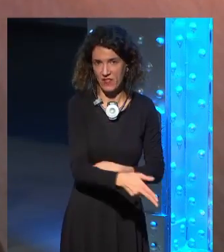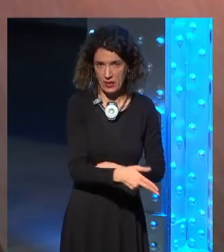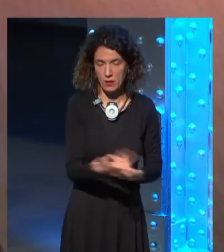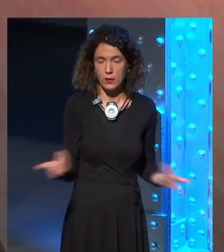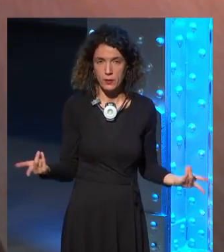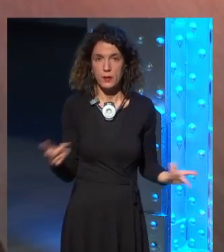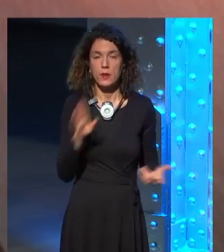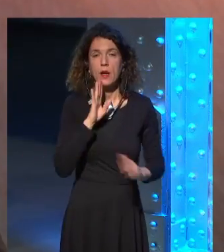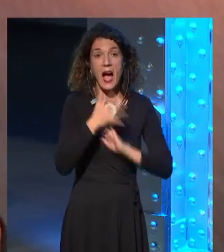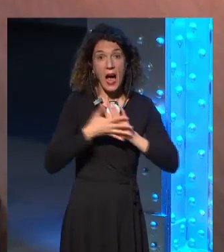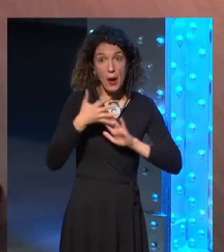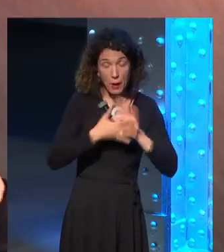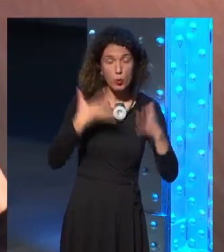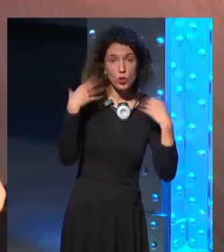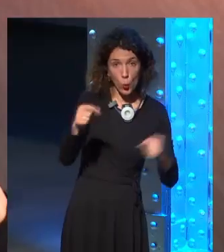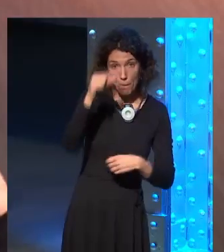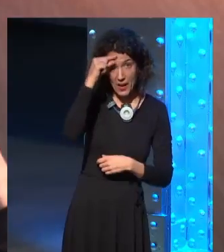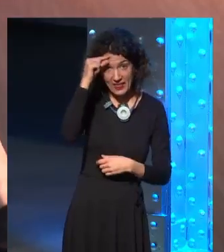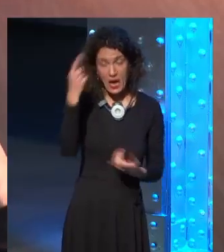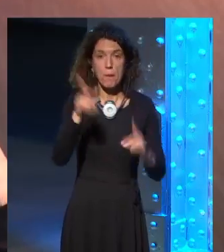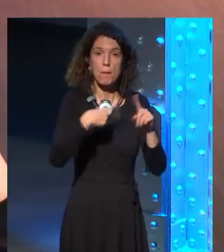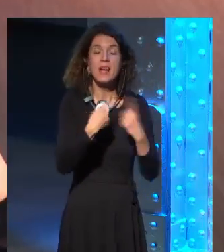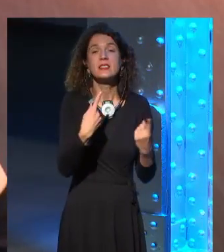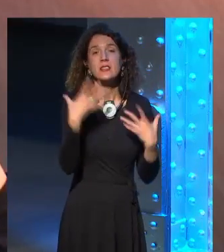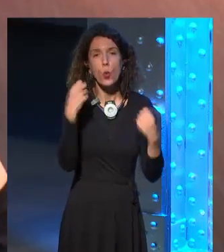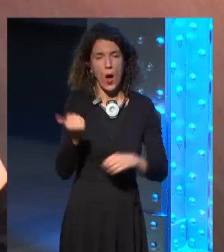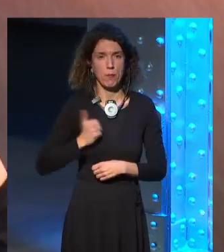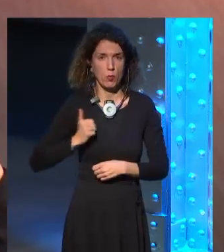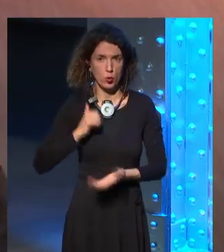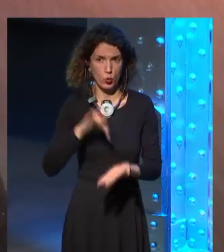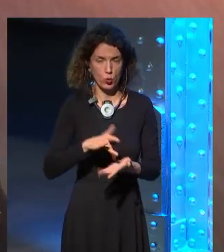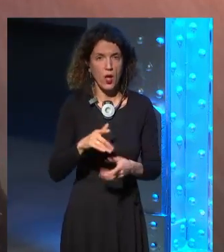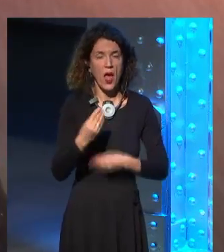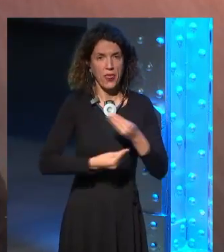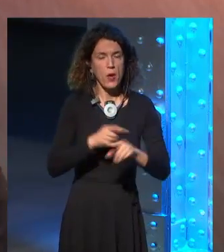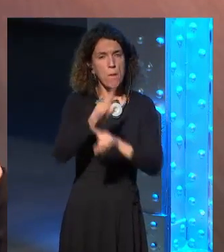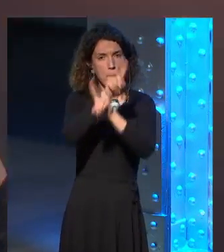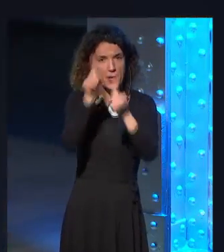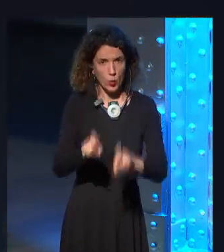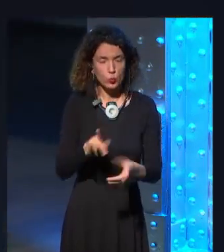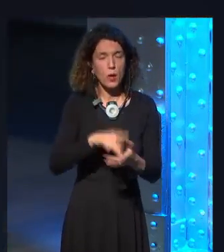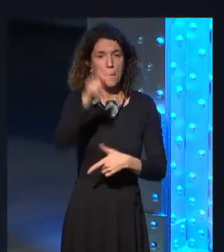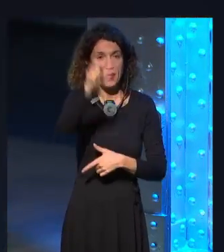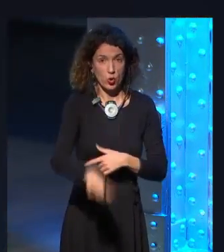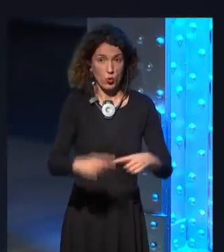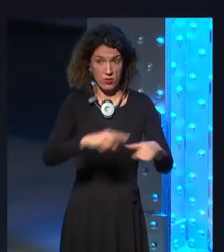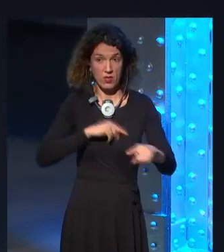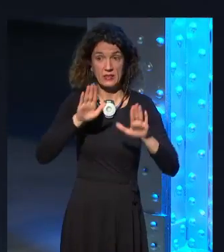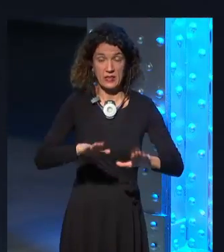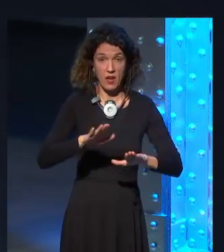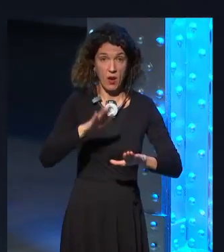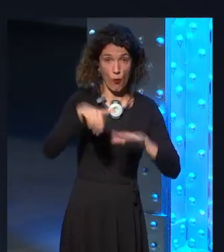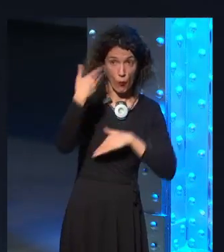Ahora que hablamos de las... Now that we're talking about mental health,